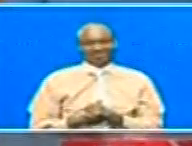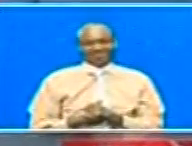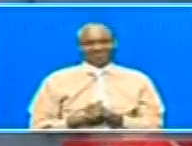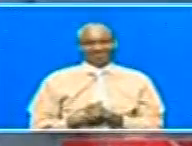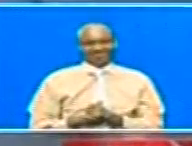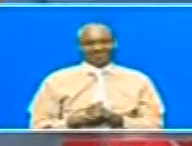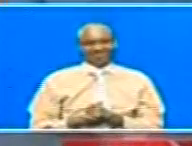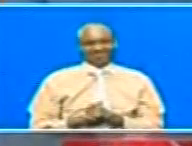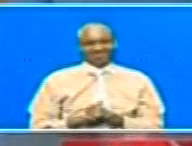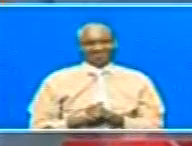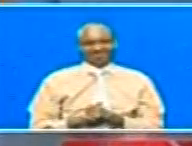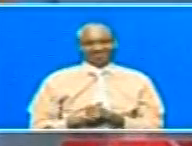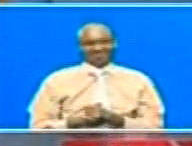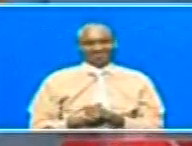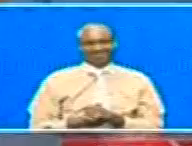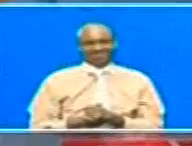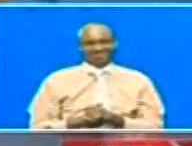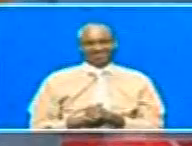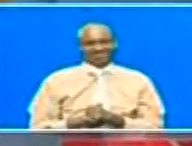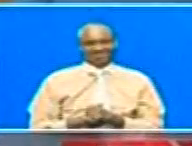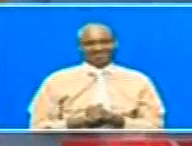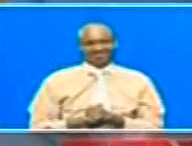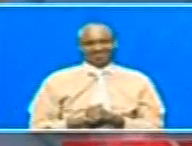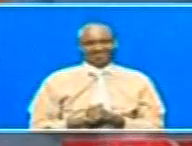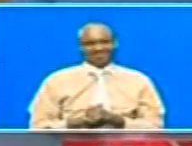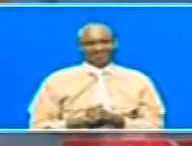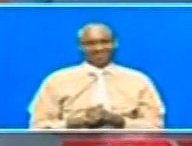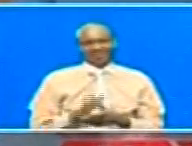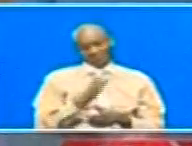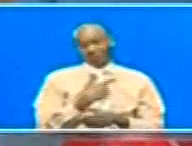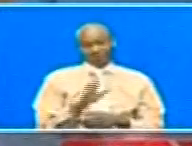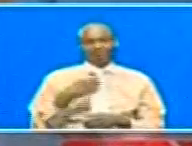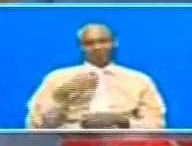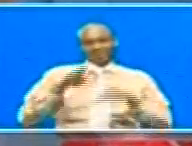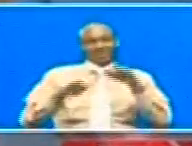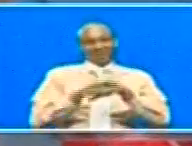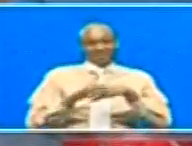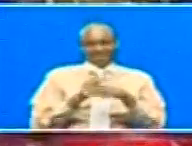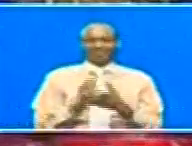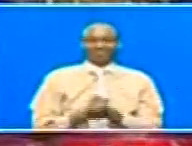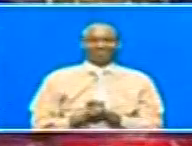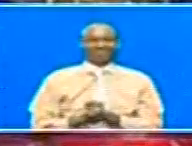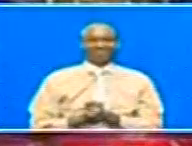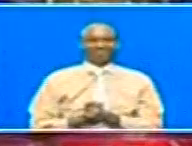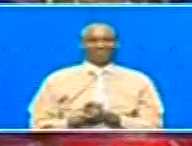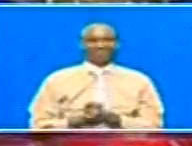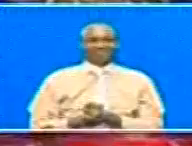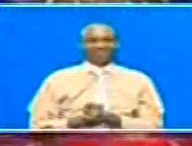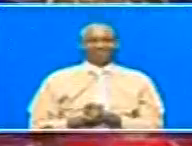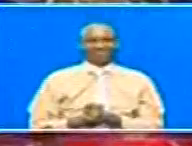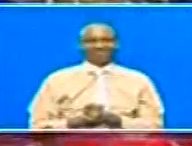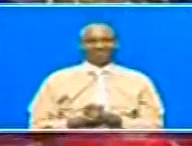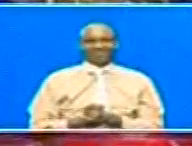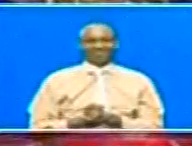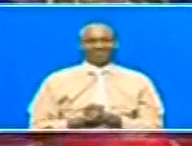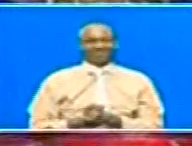Mkomboti. Mama's Hamid. Listen to that voice. Mkomboti. Oh! Yeah? Smoking.